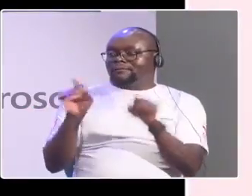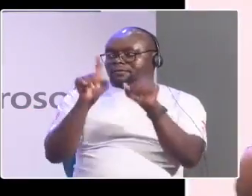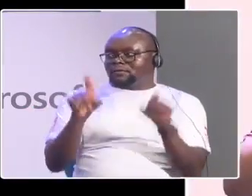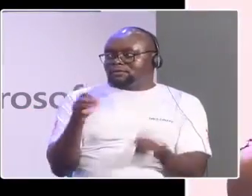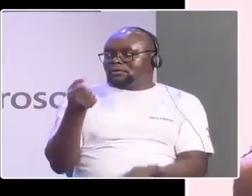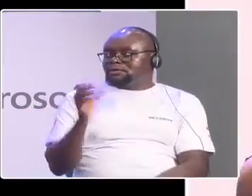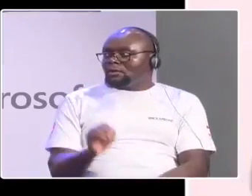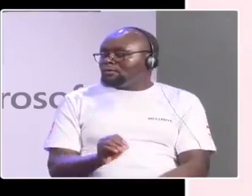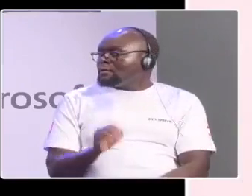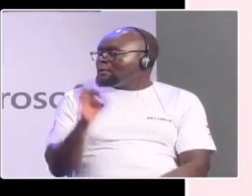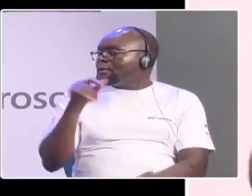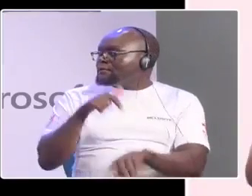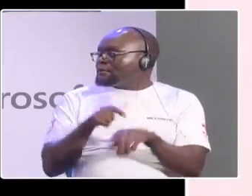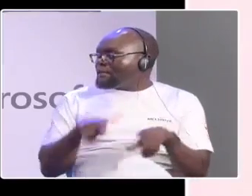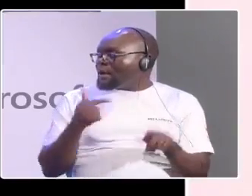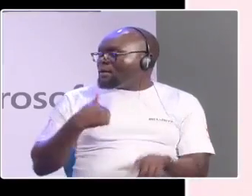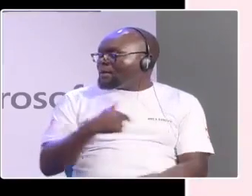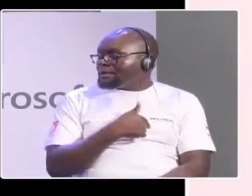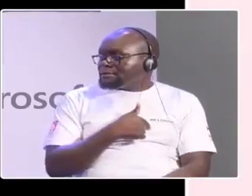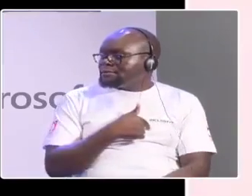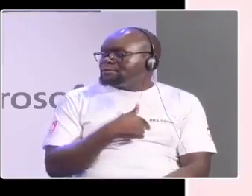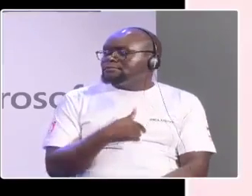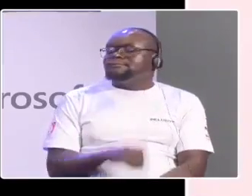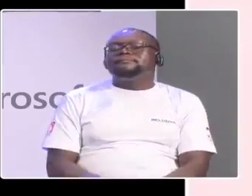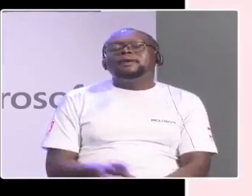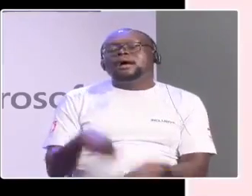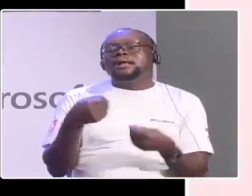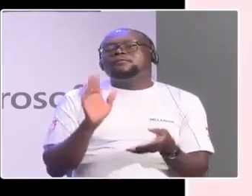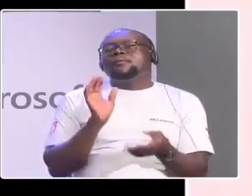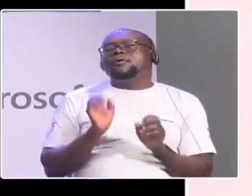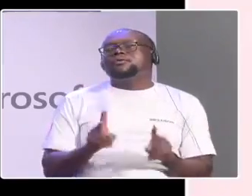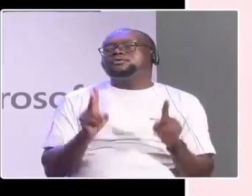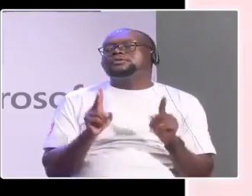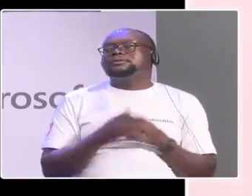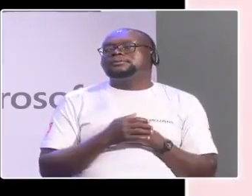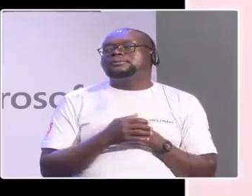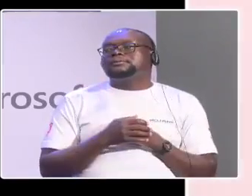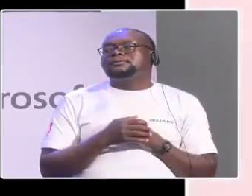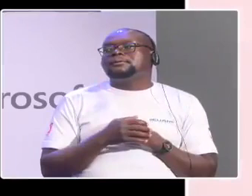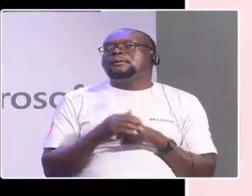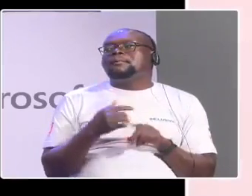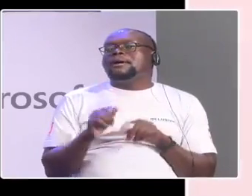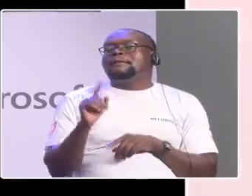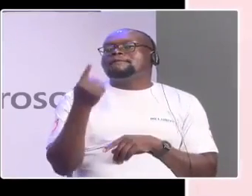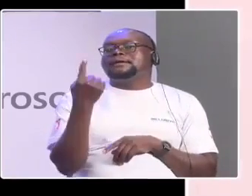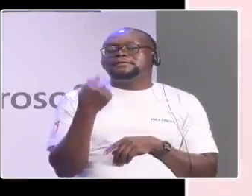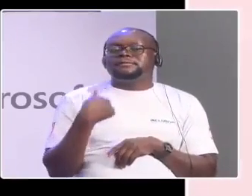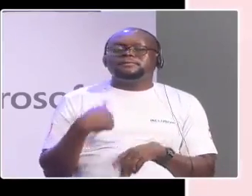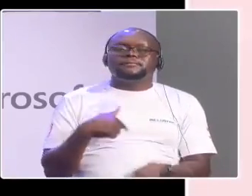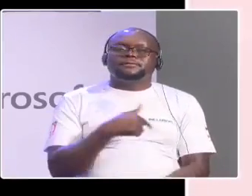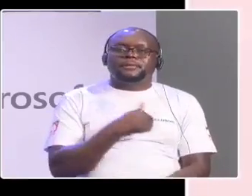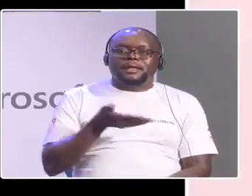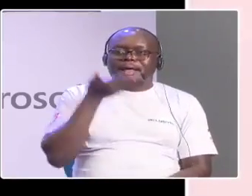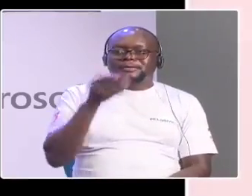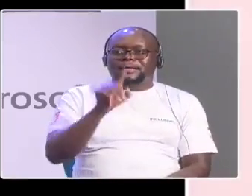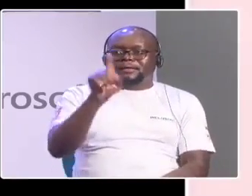So if time allows, maybe I'll give you more opportunities, but let's first answer